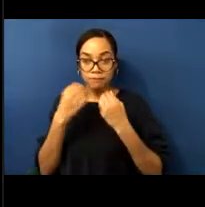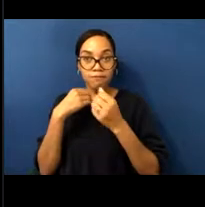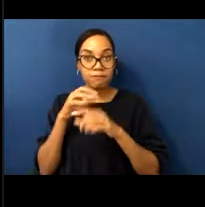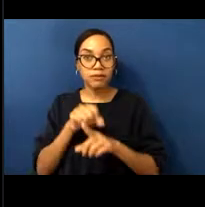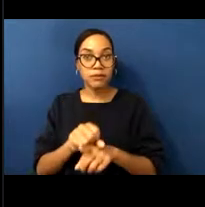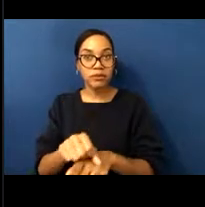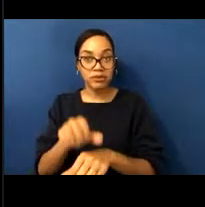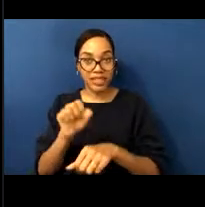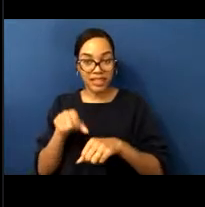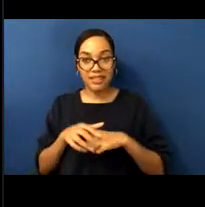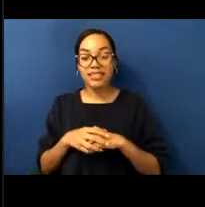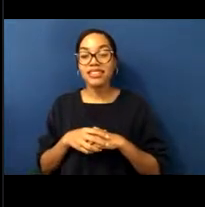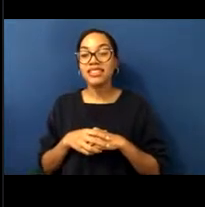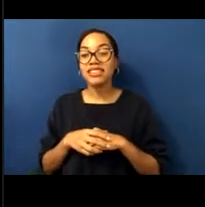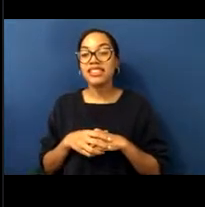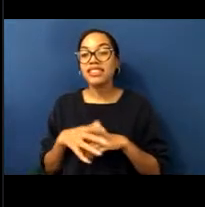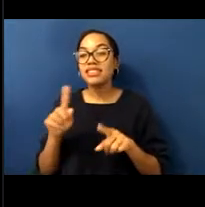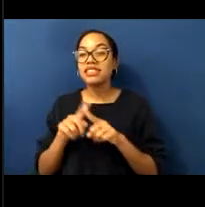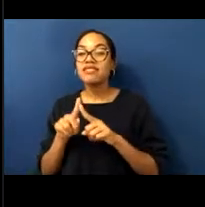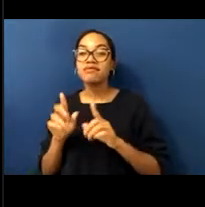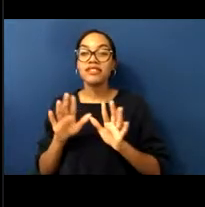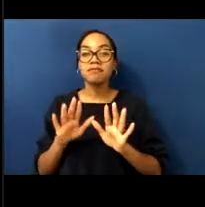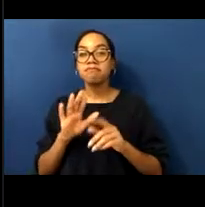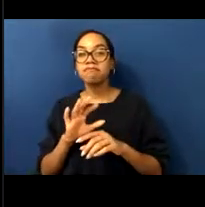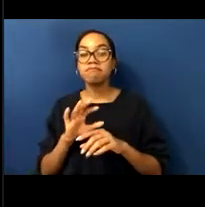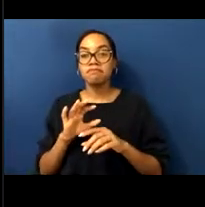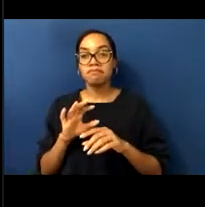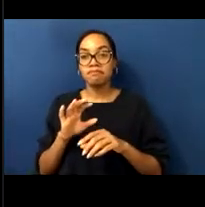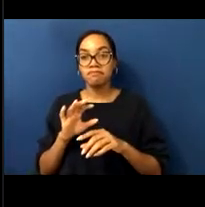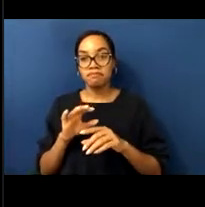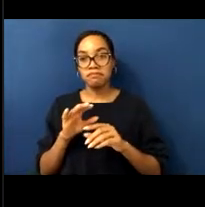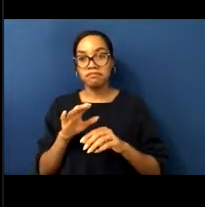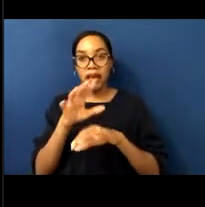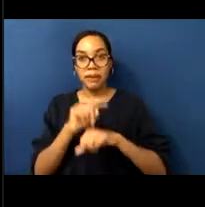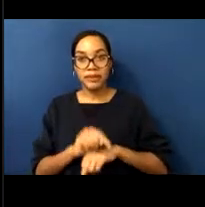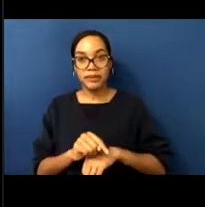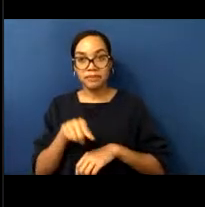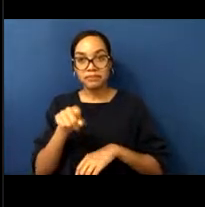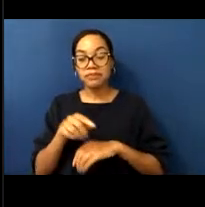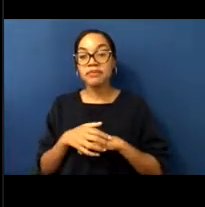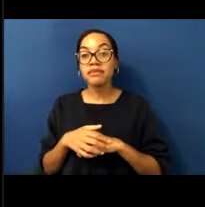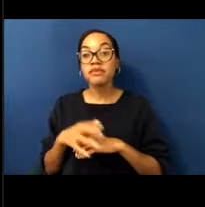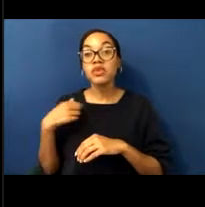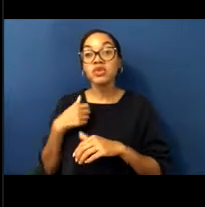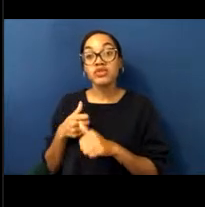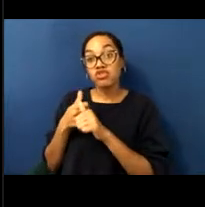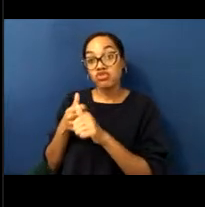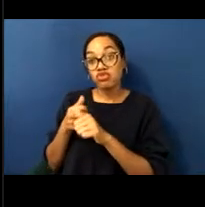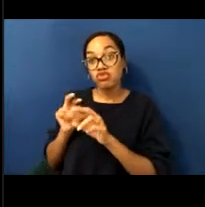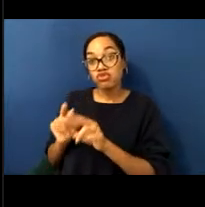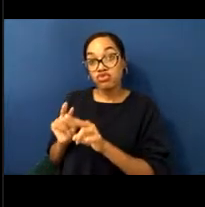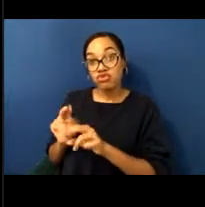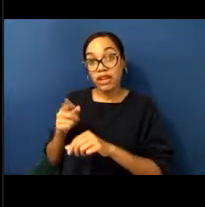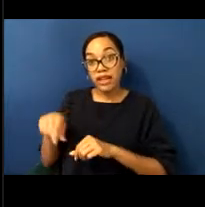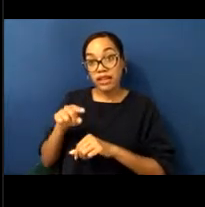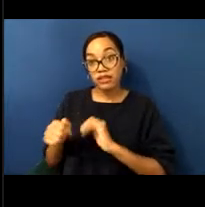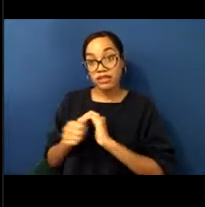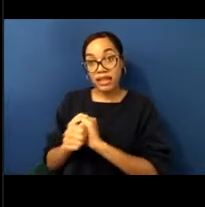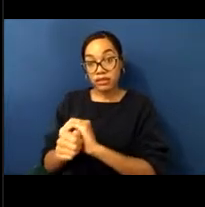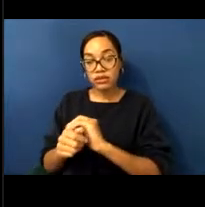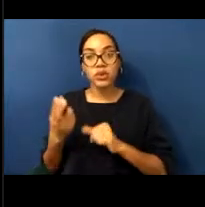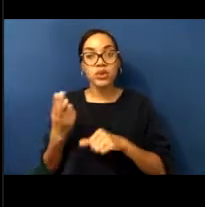ecology as well. And we've been tracking these turtles in the US Northeast for quite a while now. And by tracking them in the ocean using satellite